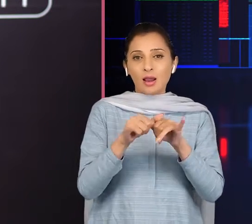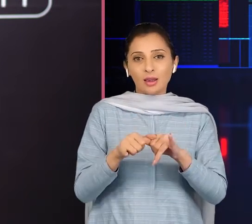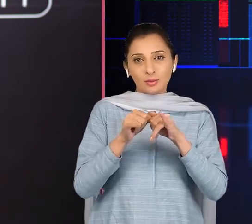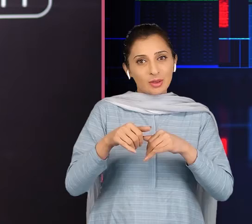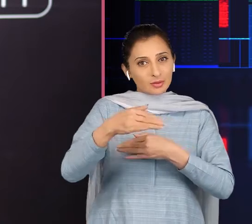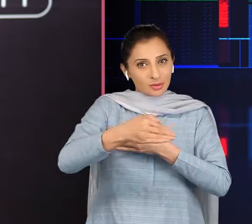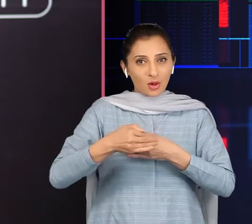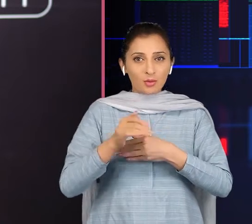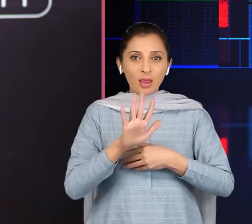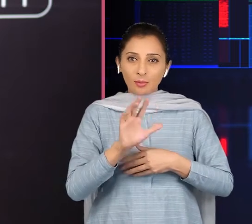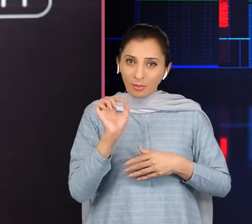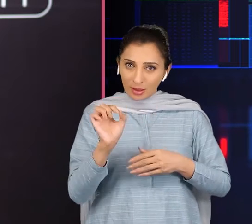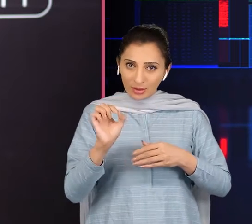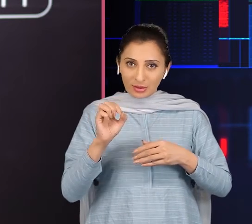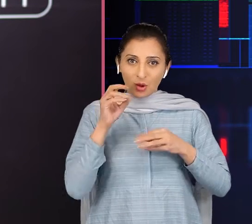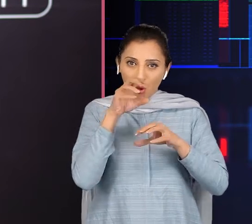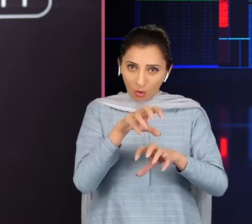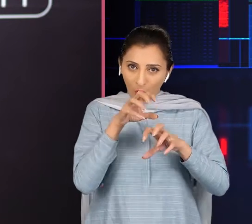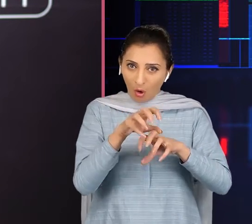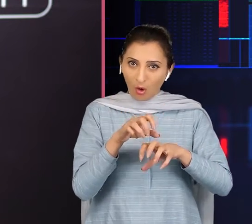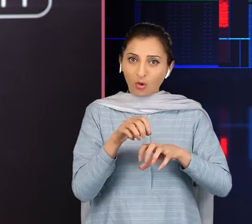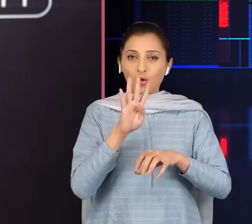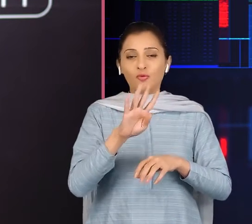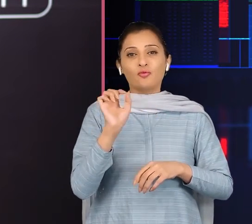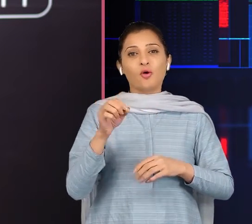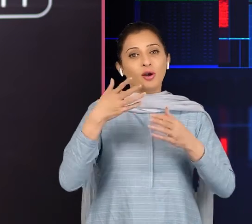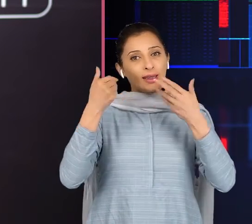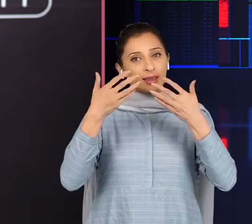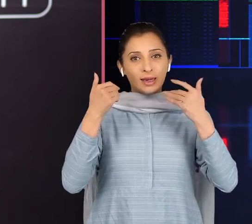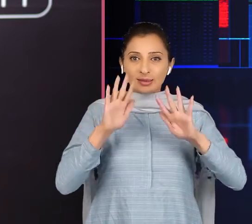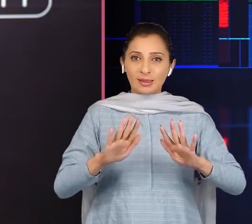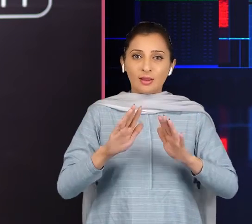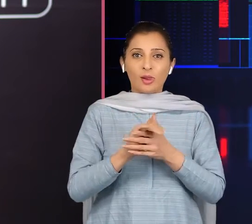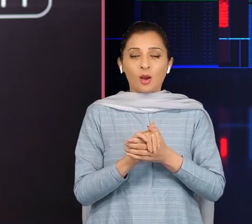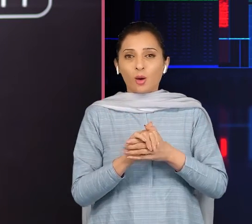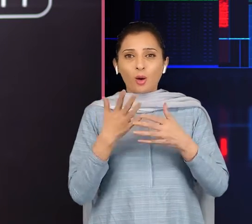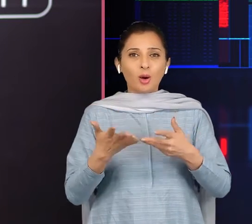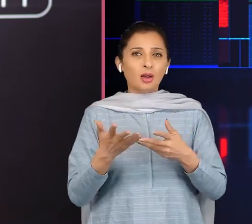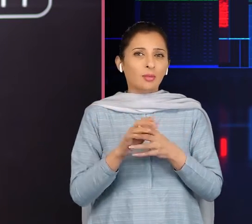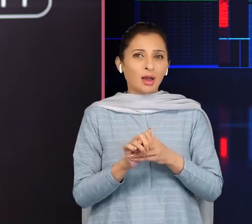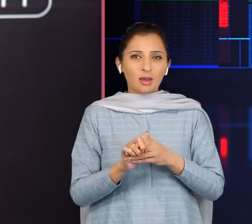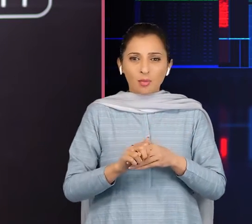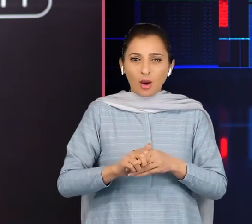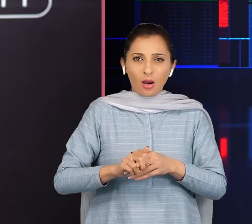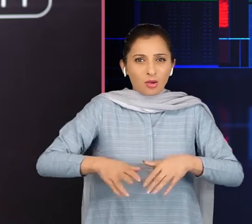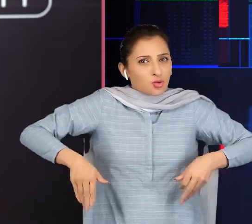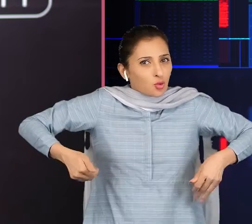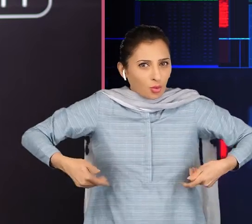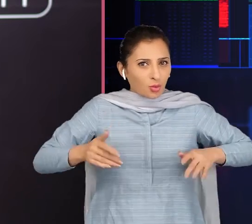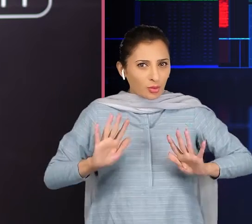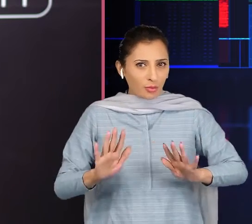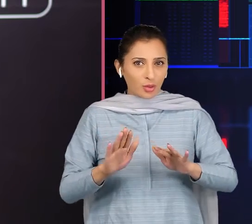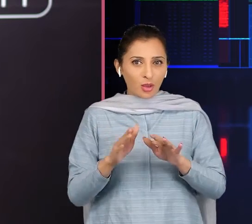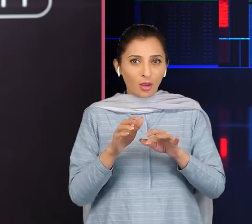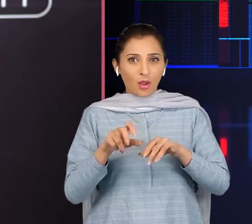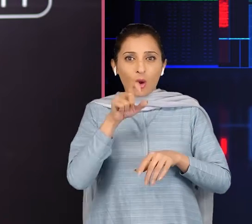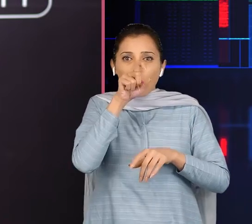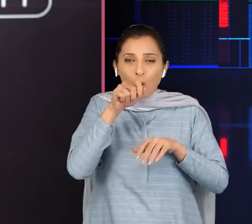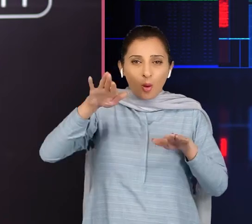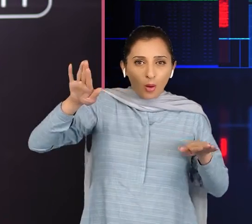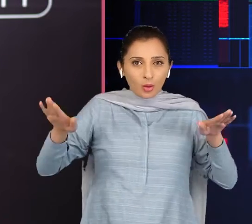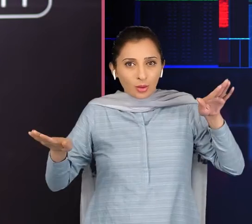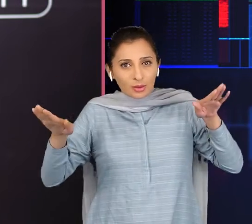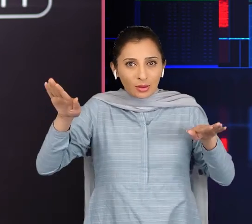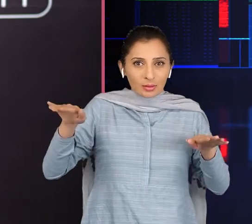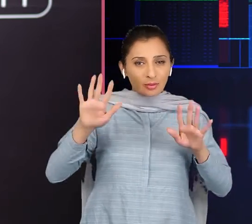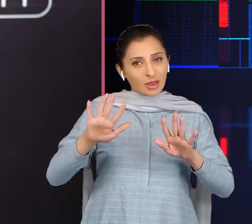about 50 dogs and about 40 cats. We also occasionally take in donkeys, as well as kites